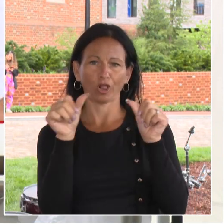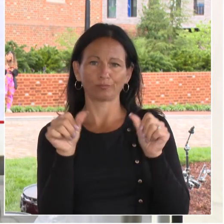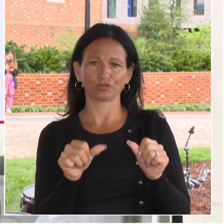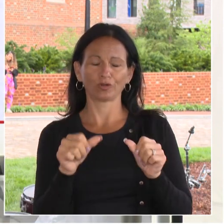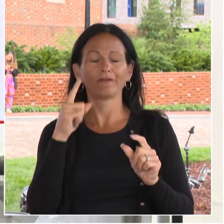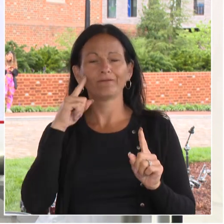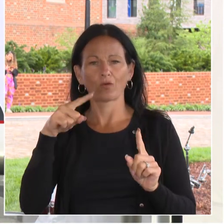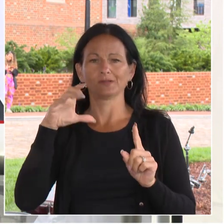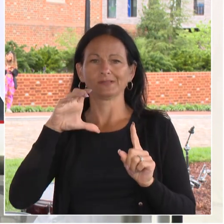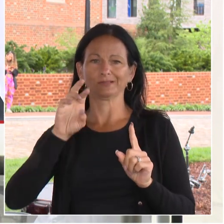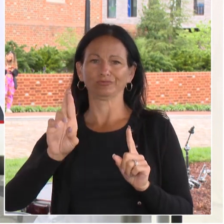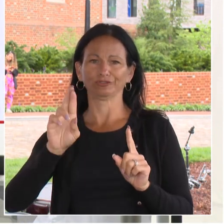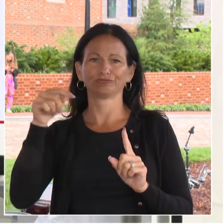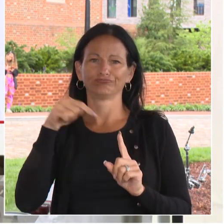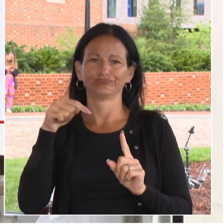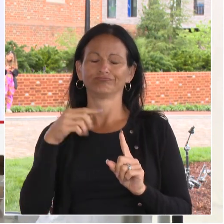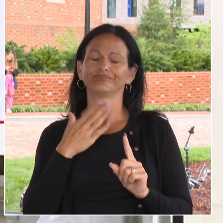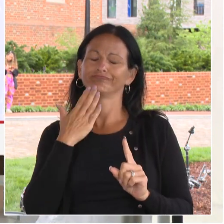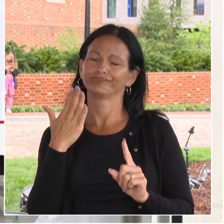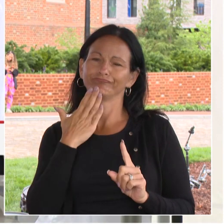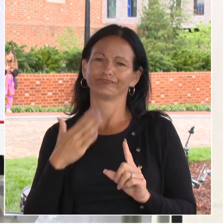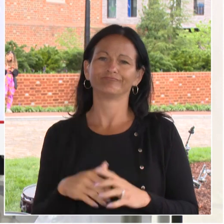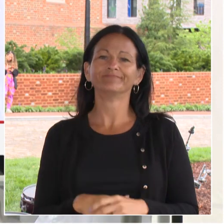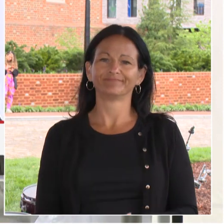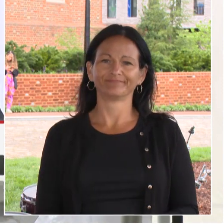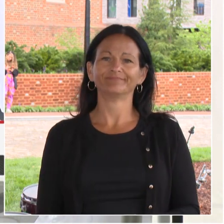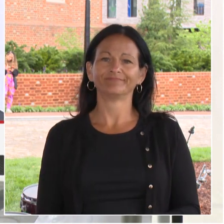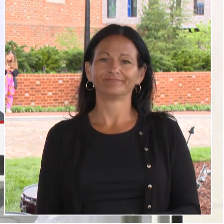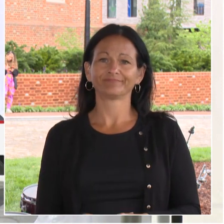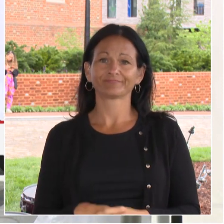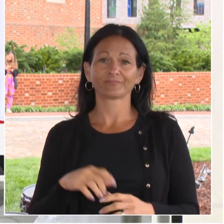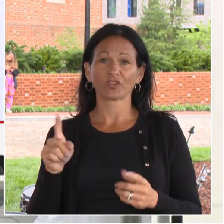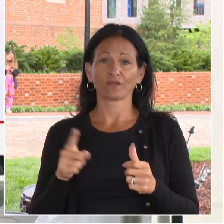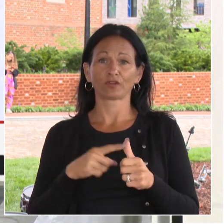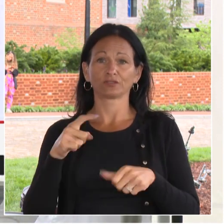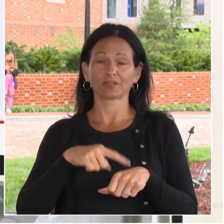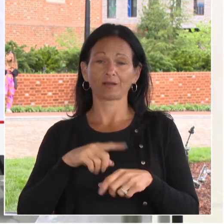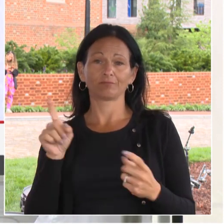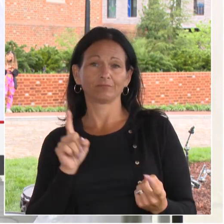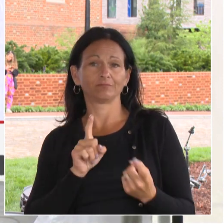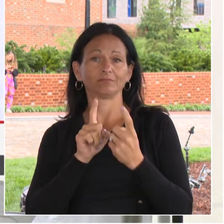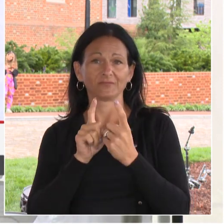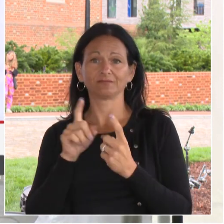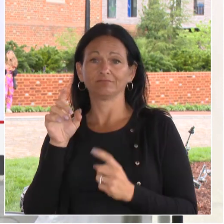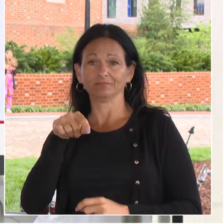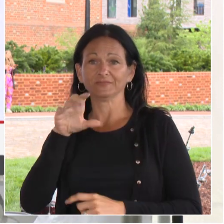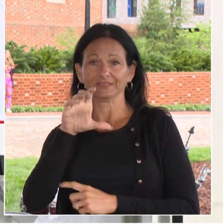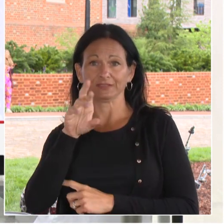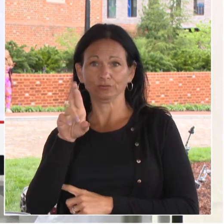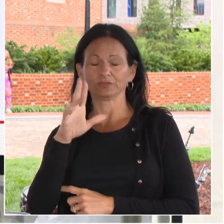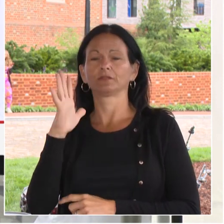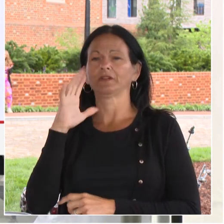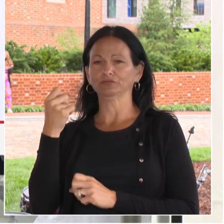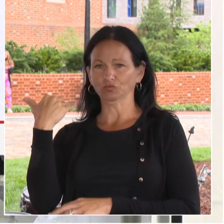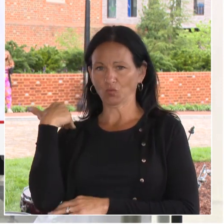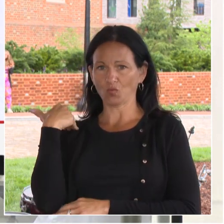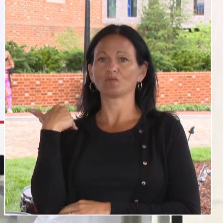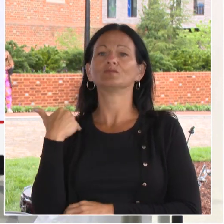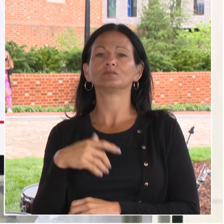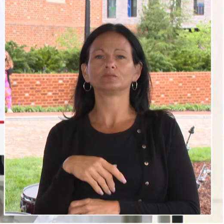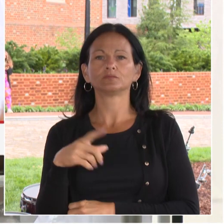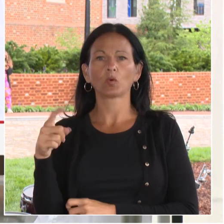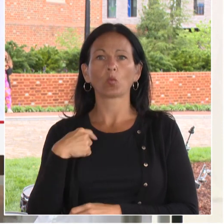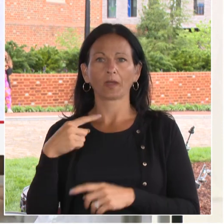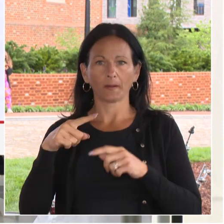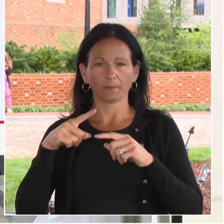has been more than 5 years since Richard first approached me about this project, and a lot certainly happened over those 5 years.